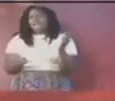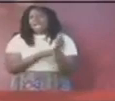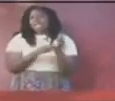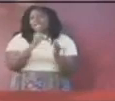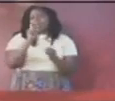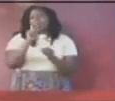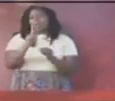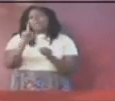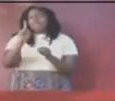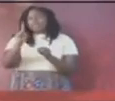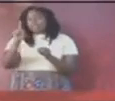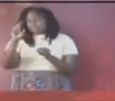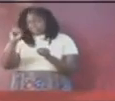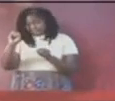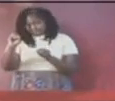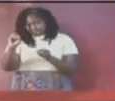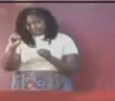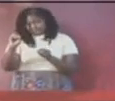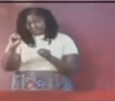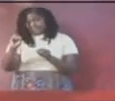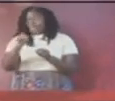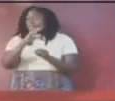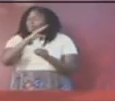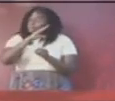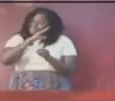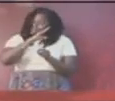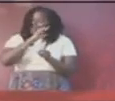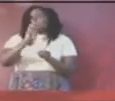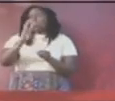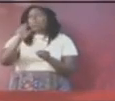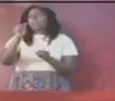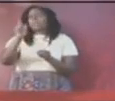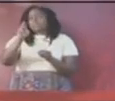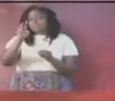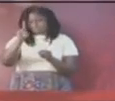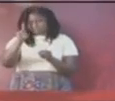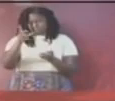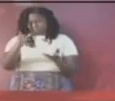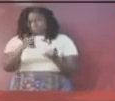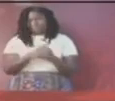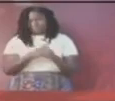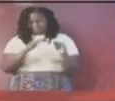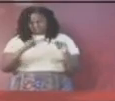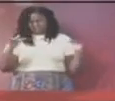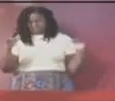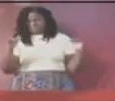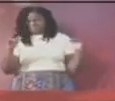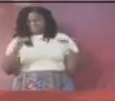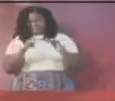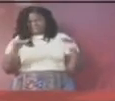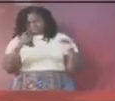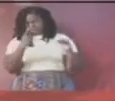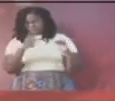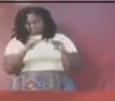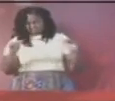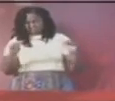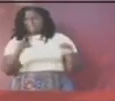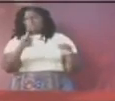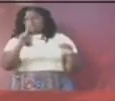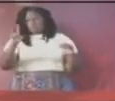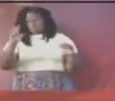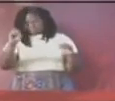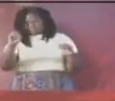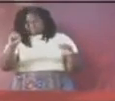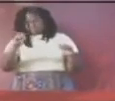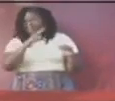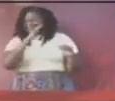ward level beds, which are the critical beds that are required for the rate limiting factor, which would